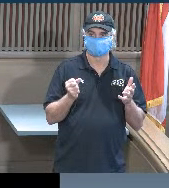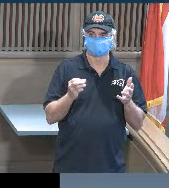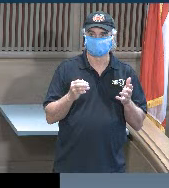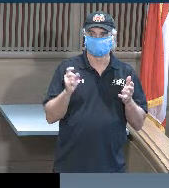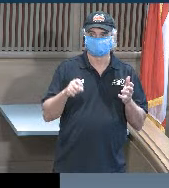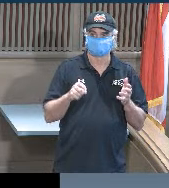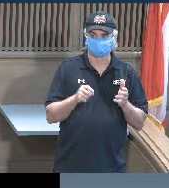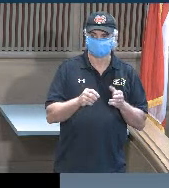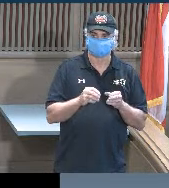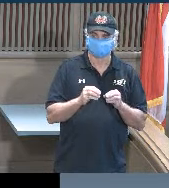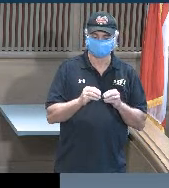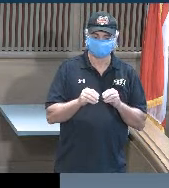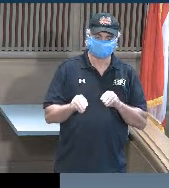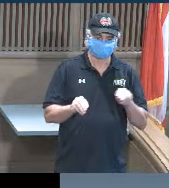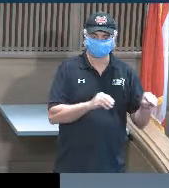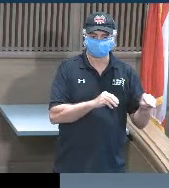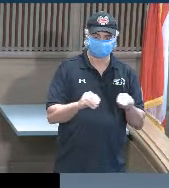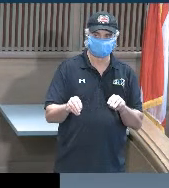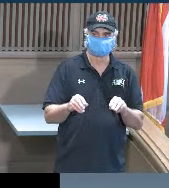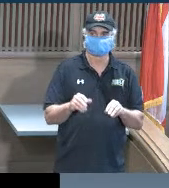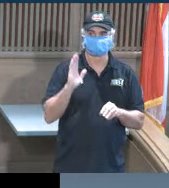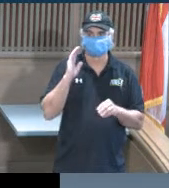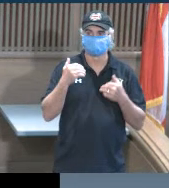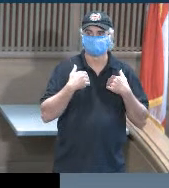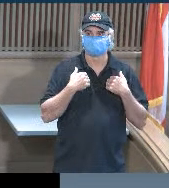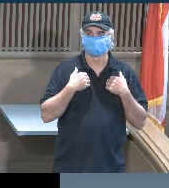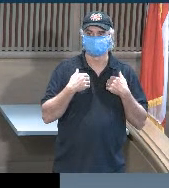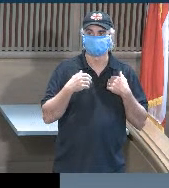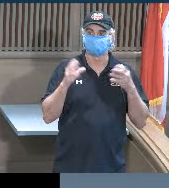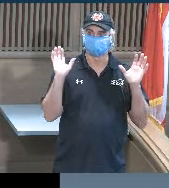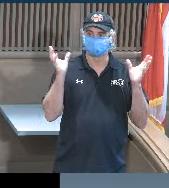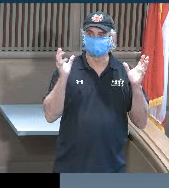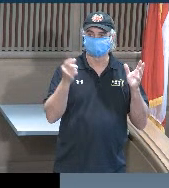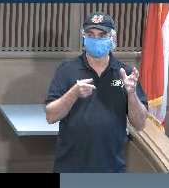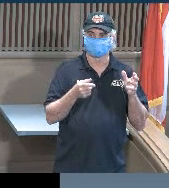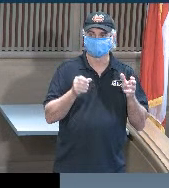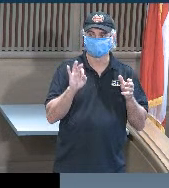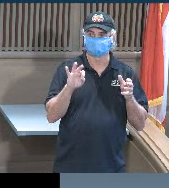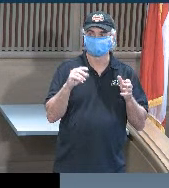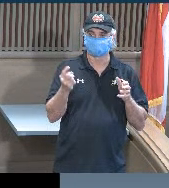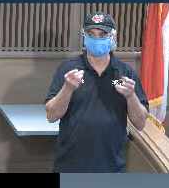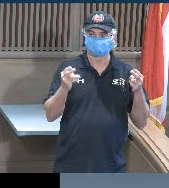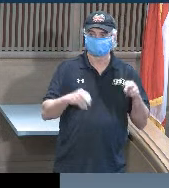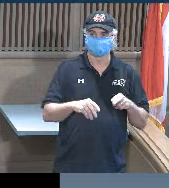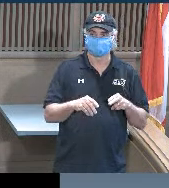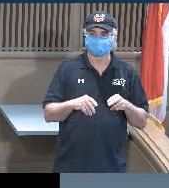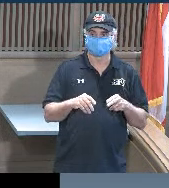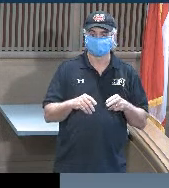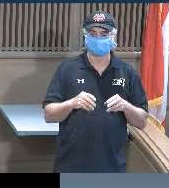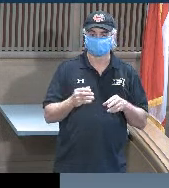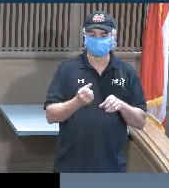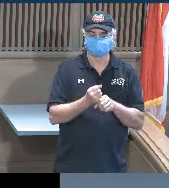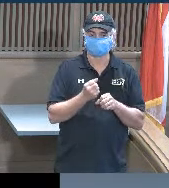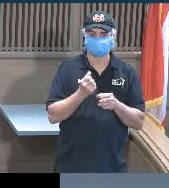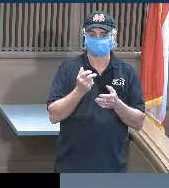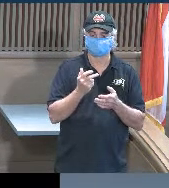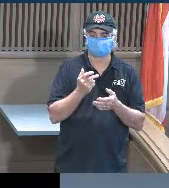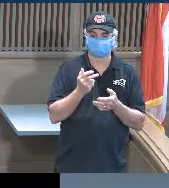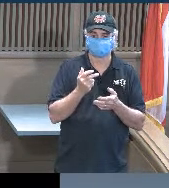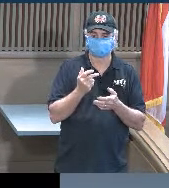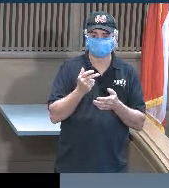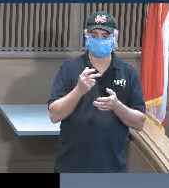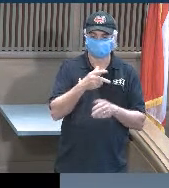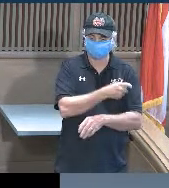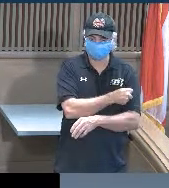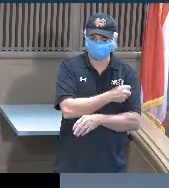There will be a Dougherty County ambulance on standby. Once you get your vaccination, you'll pull to the other side of the parking lot for your 15-minute